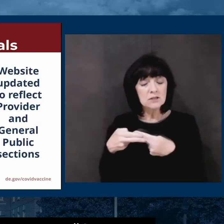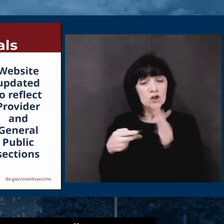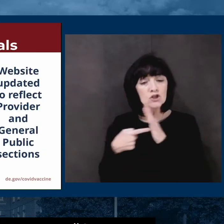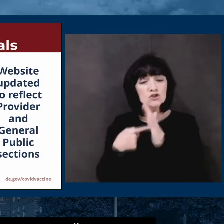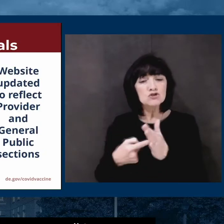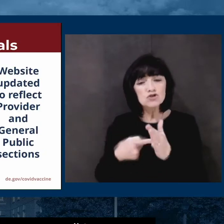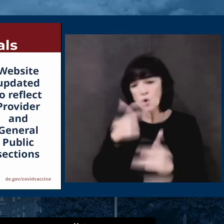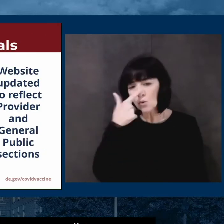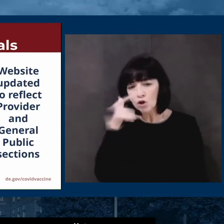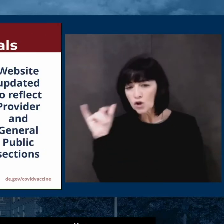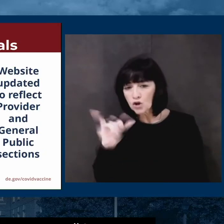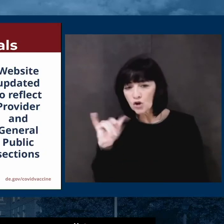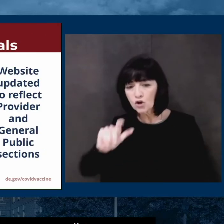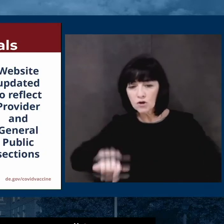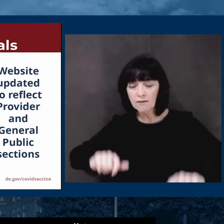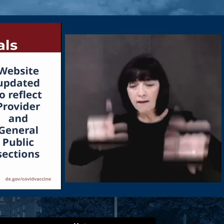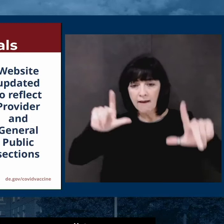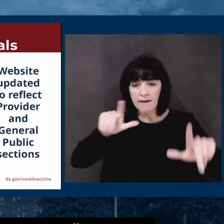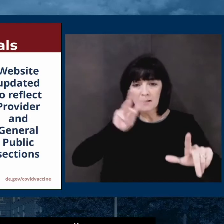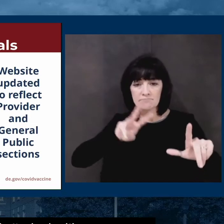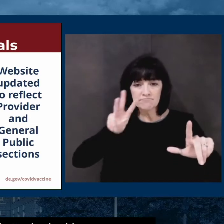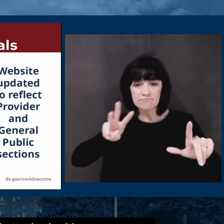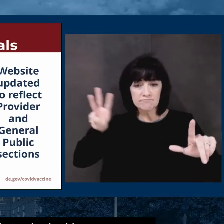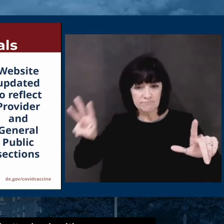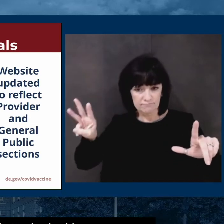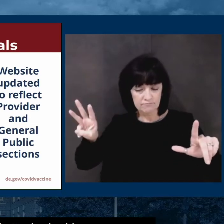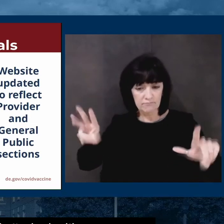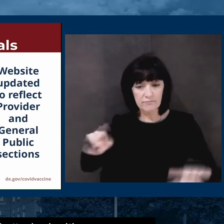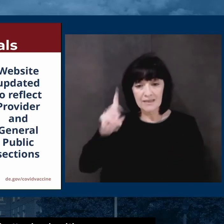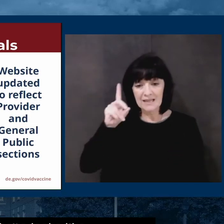looks like. That the website again is